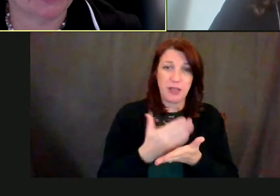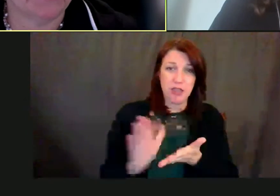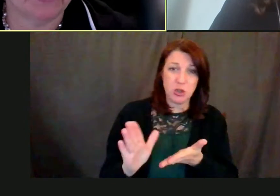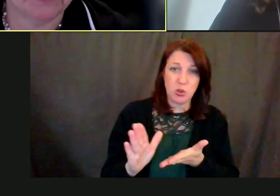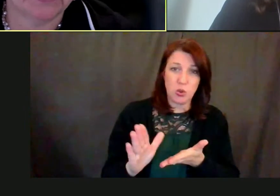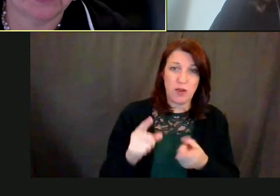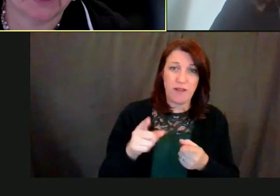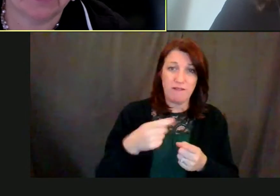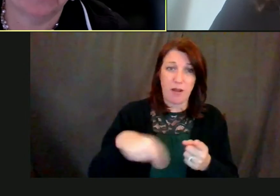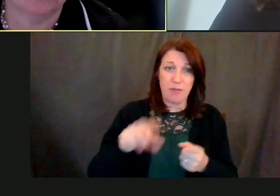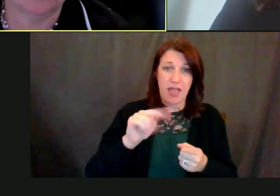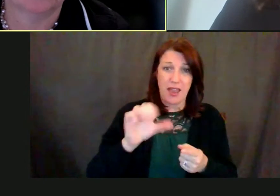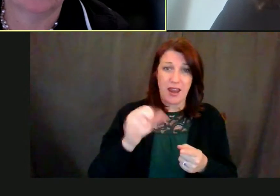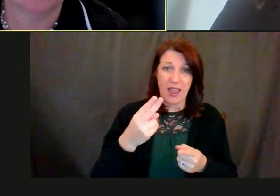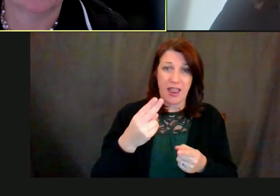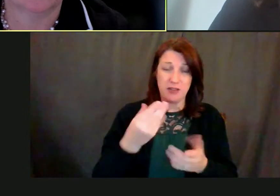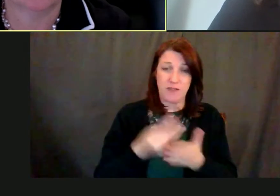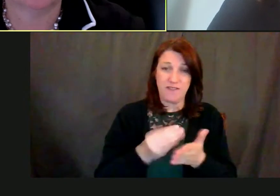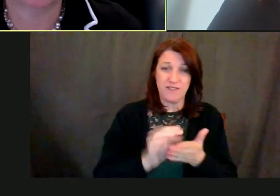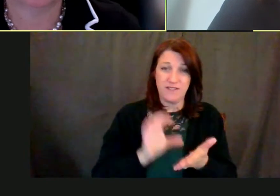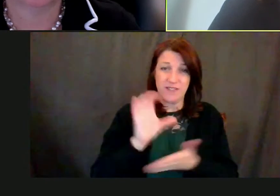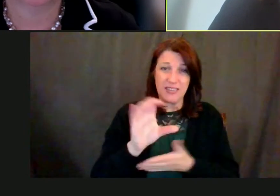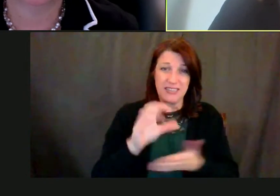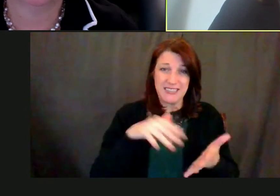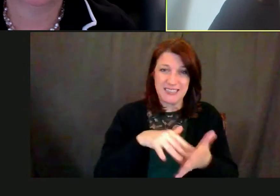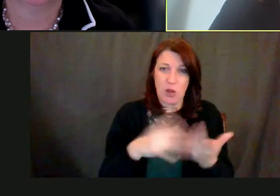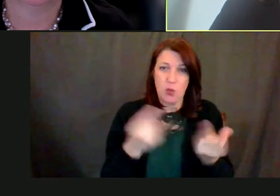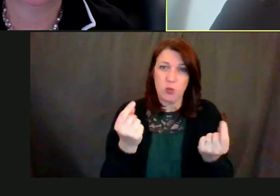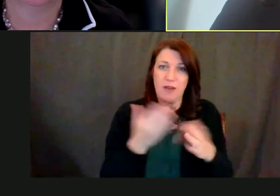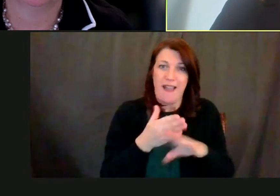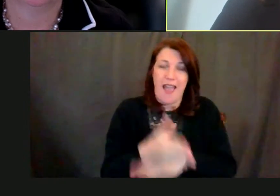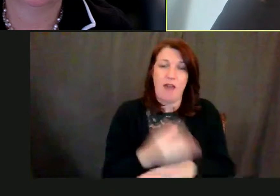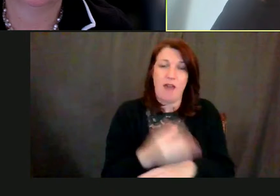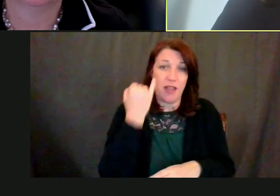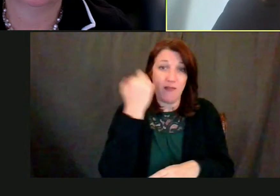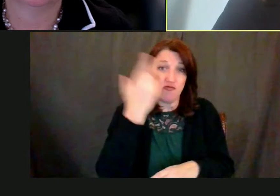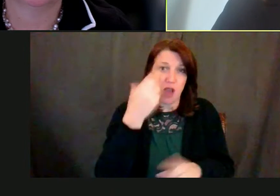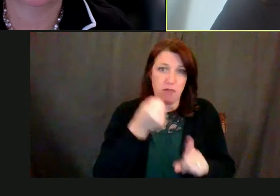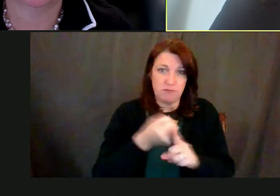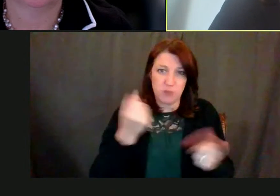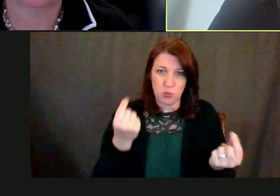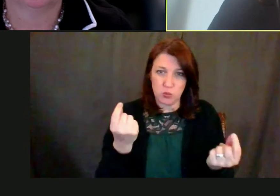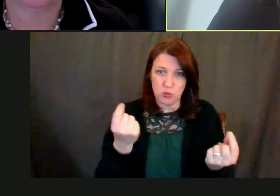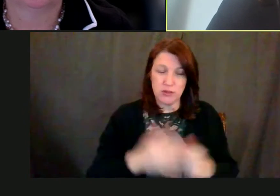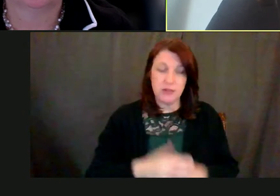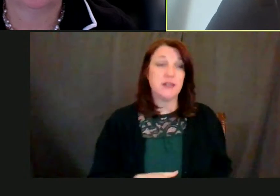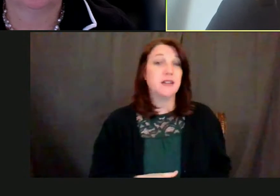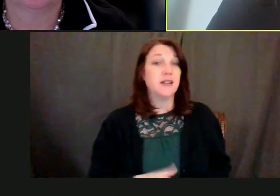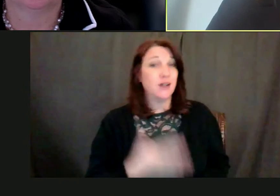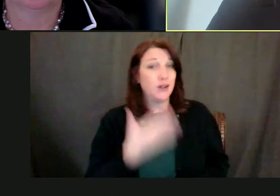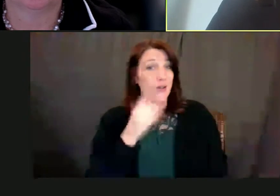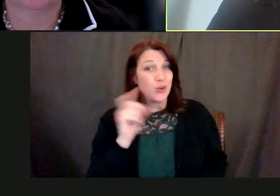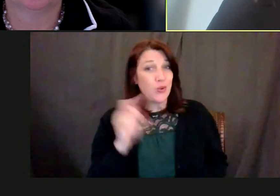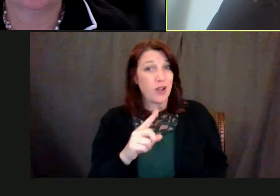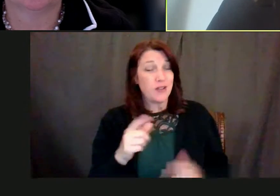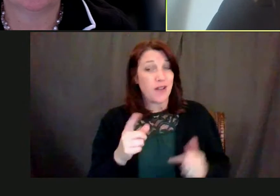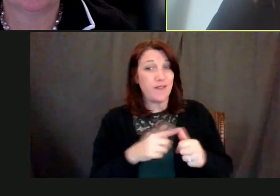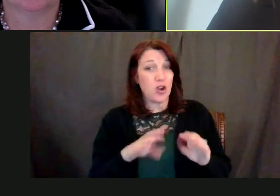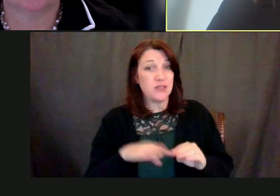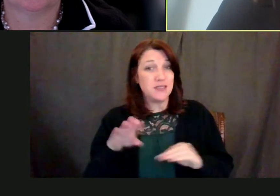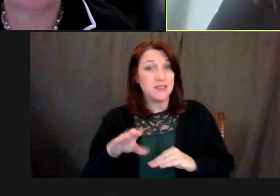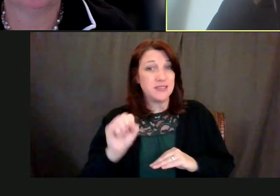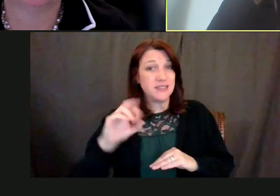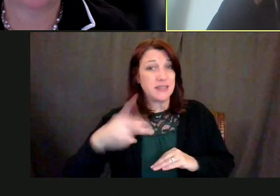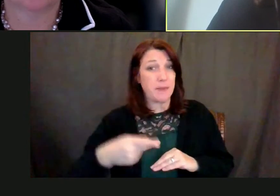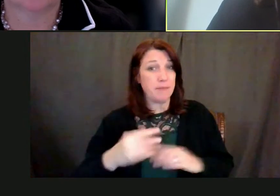an NIH-funded study? So that's a good question. So the first step is going to be peer review. So